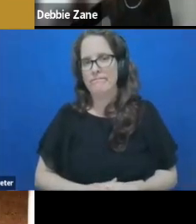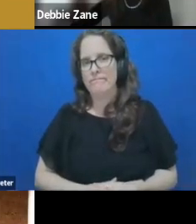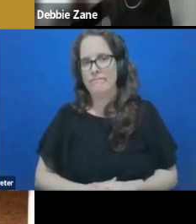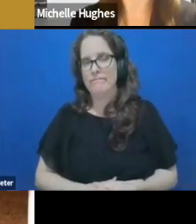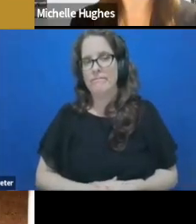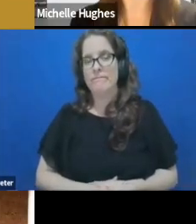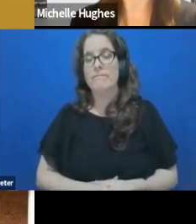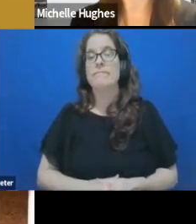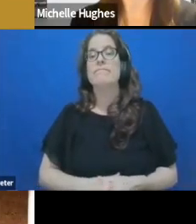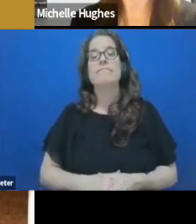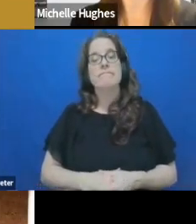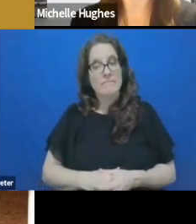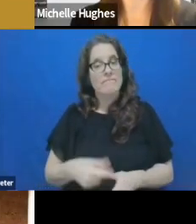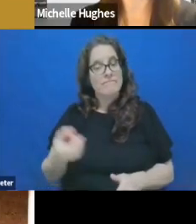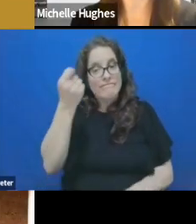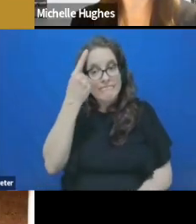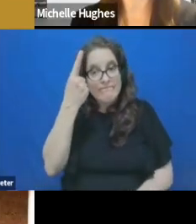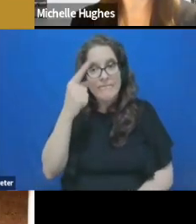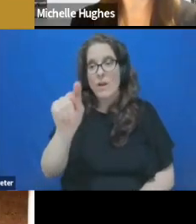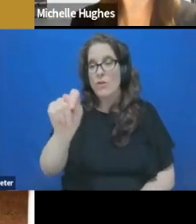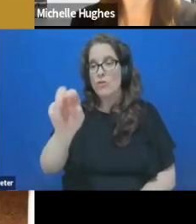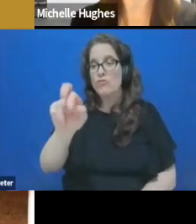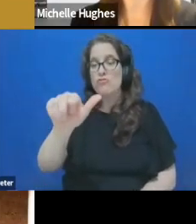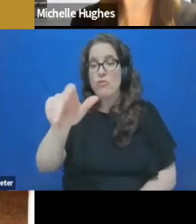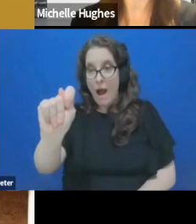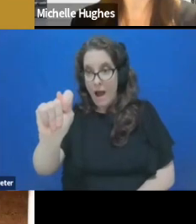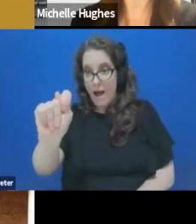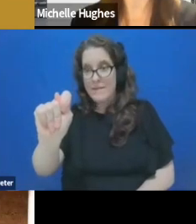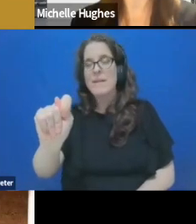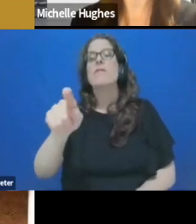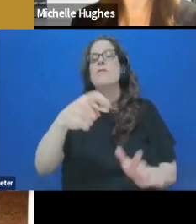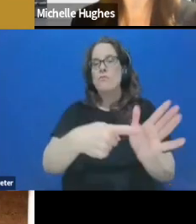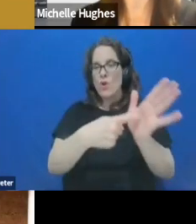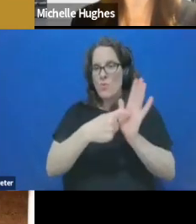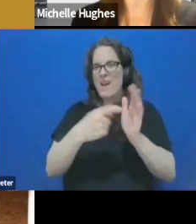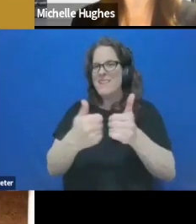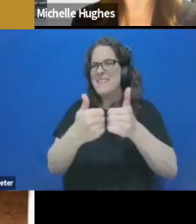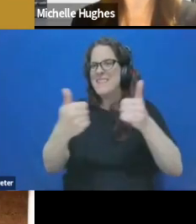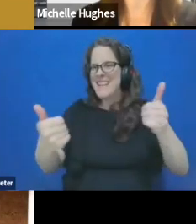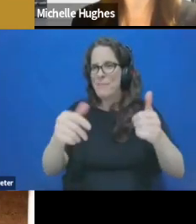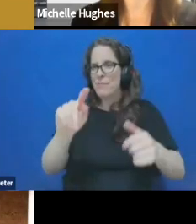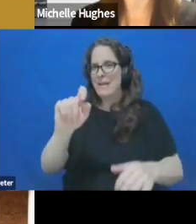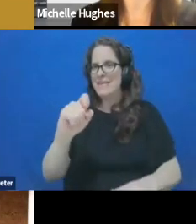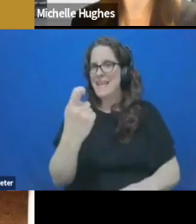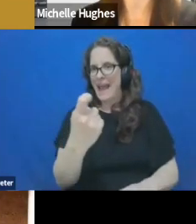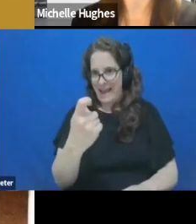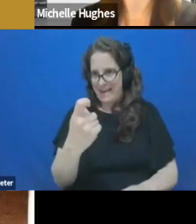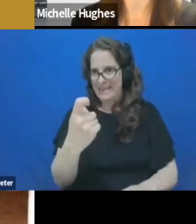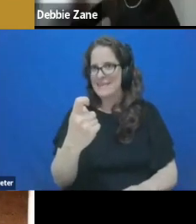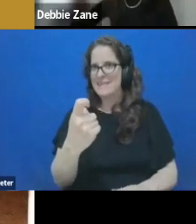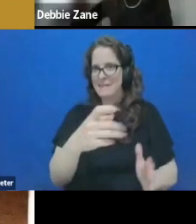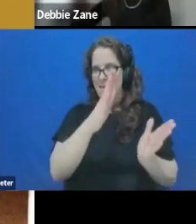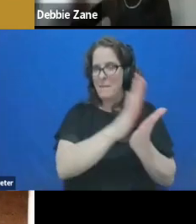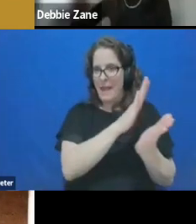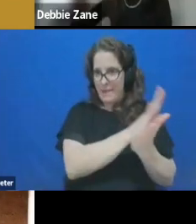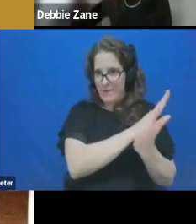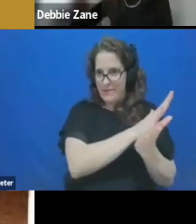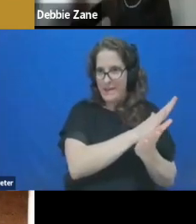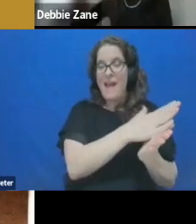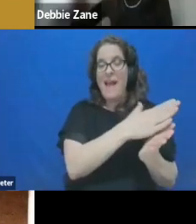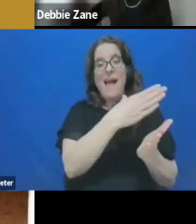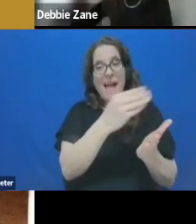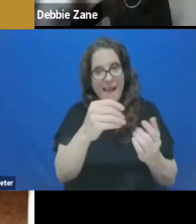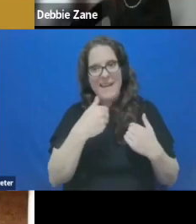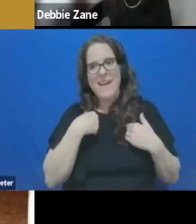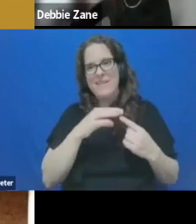tax return must be filed for the trust, and there will be special tax considerations for assets held and distributed by the